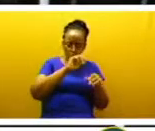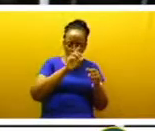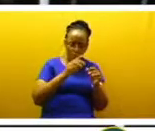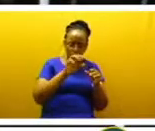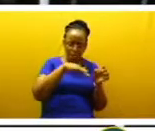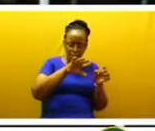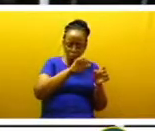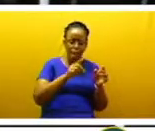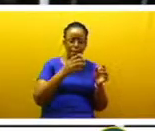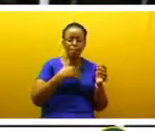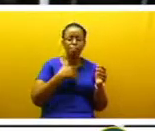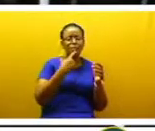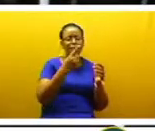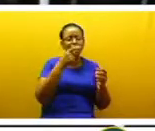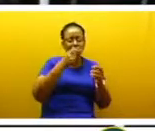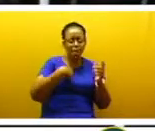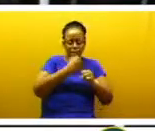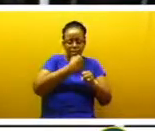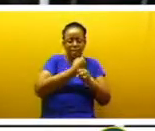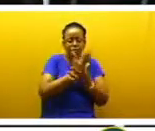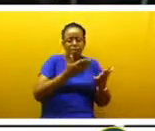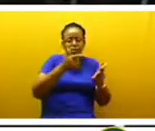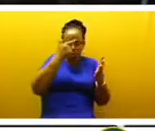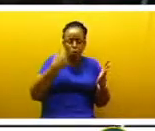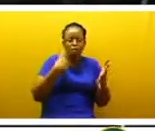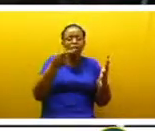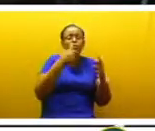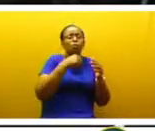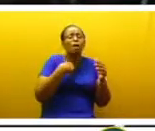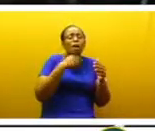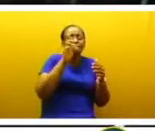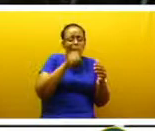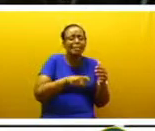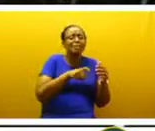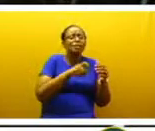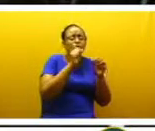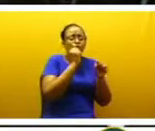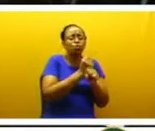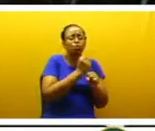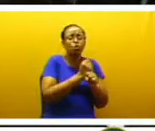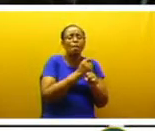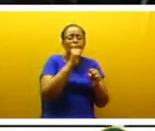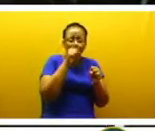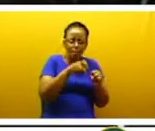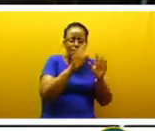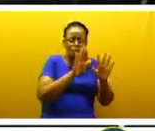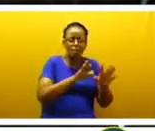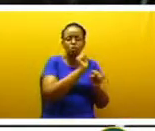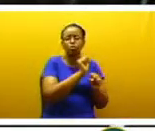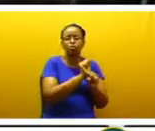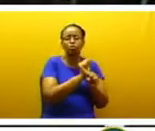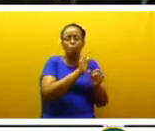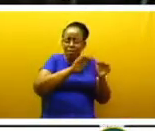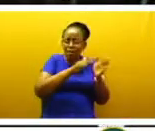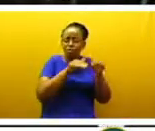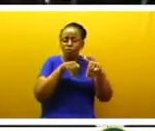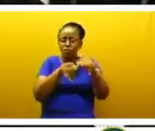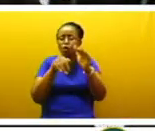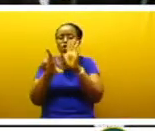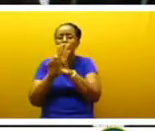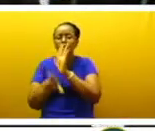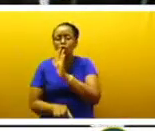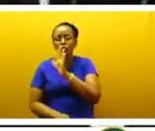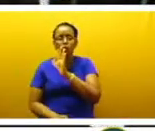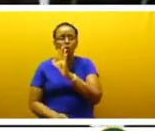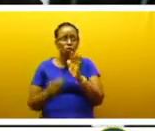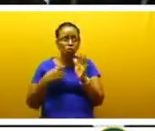publicly. And when there is, next time, there doesn't have to be a